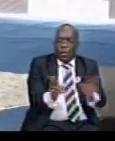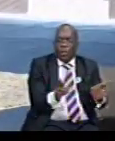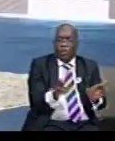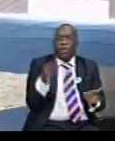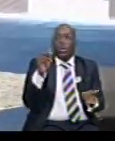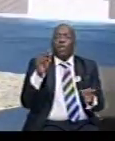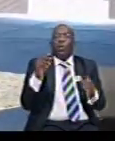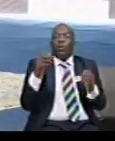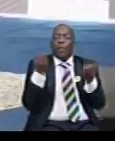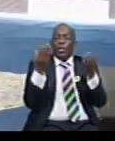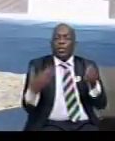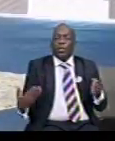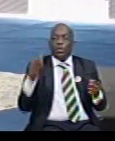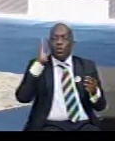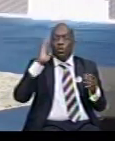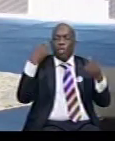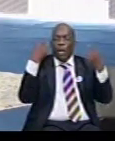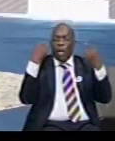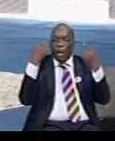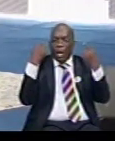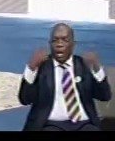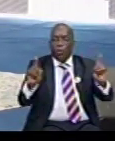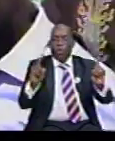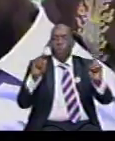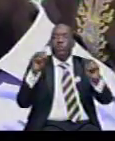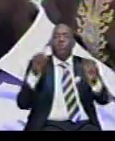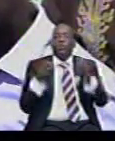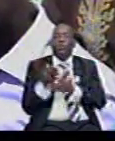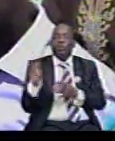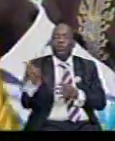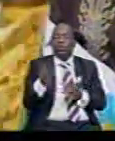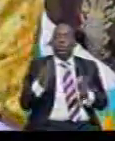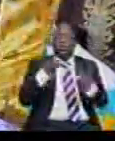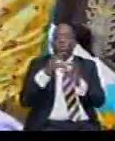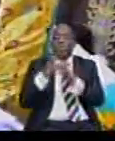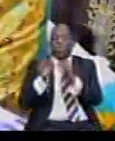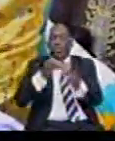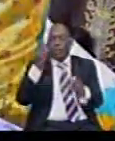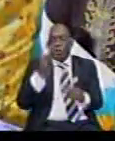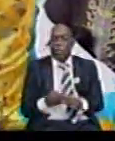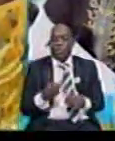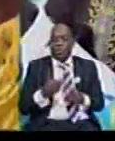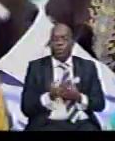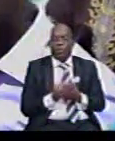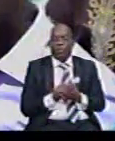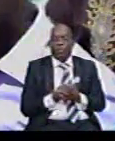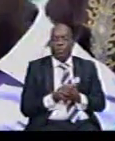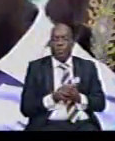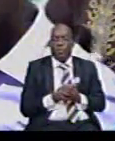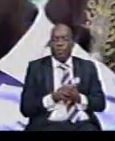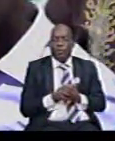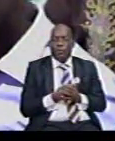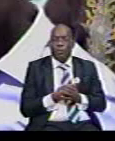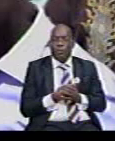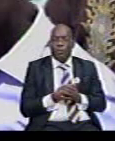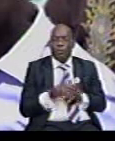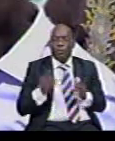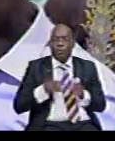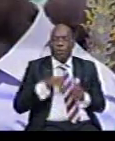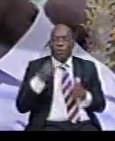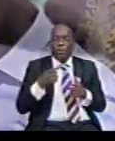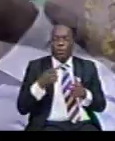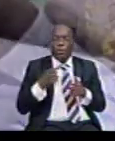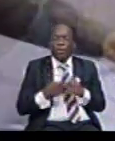wonderful things will happen through you in Jesus' name. And then I mentioned the name